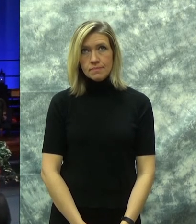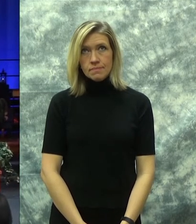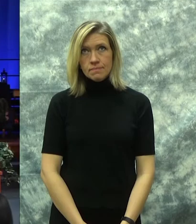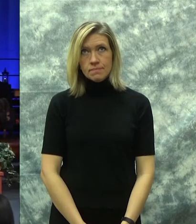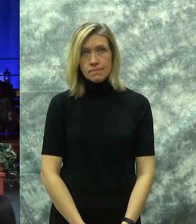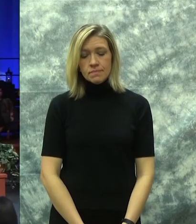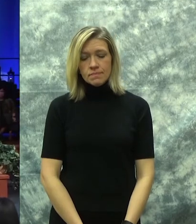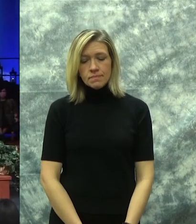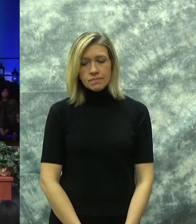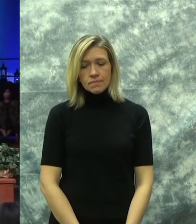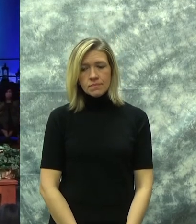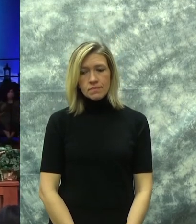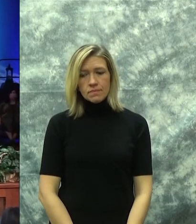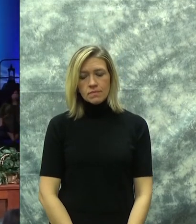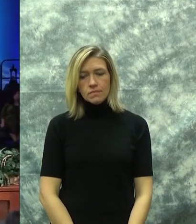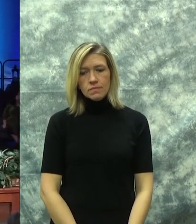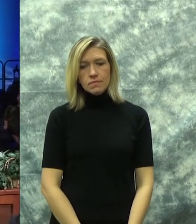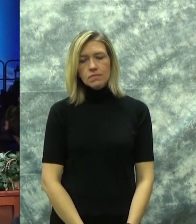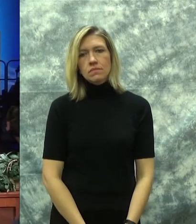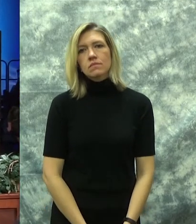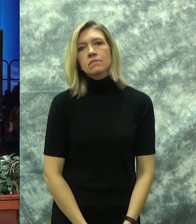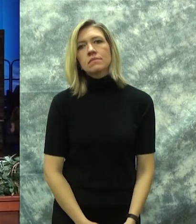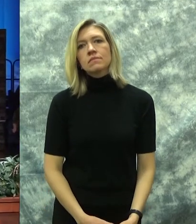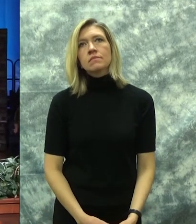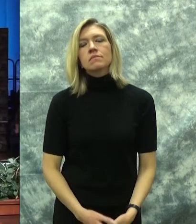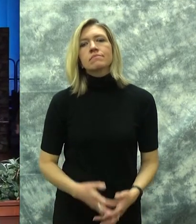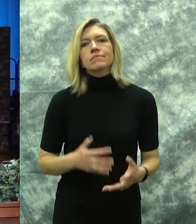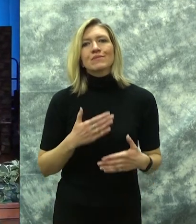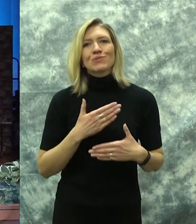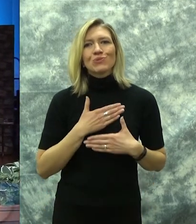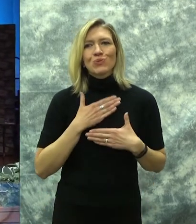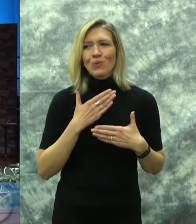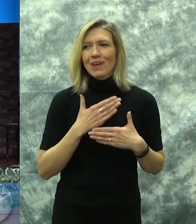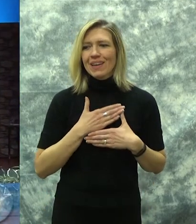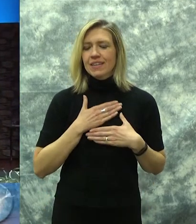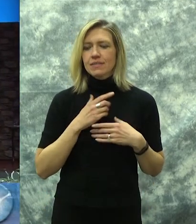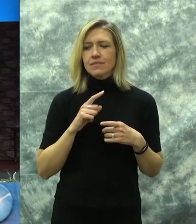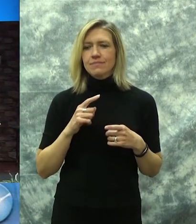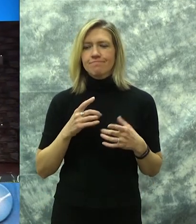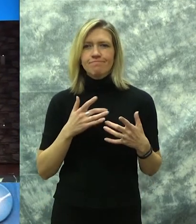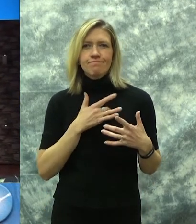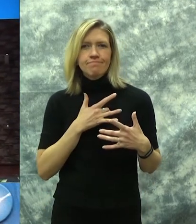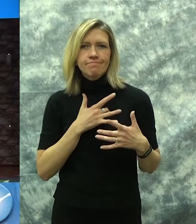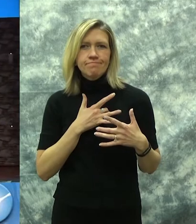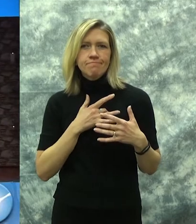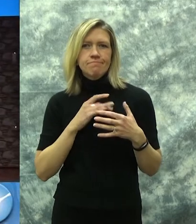Oh, what a joy it is to fall into our hearts together in prayer.